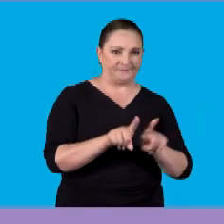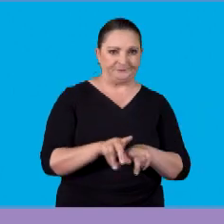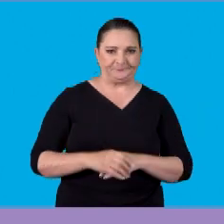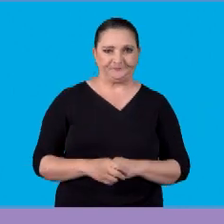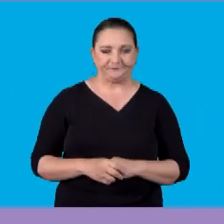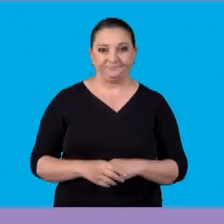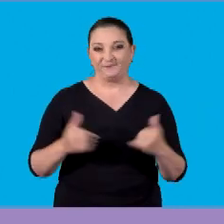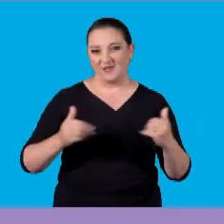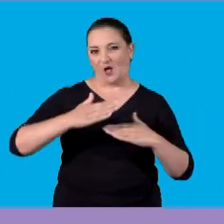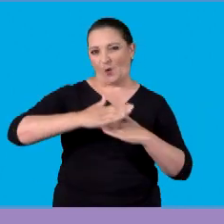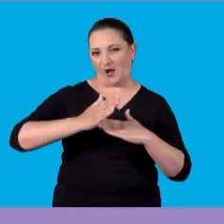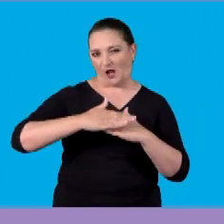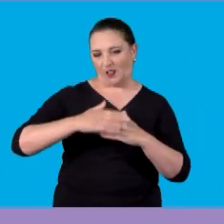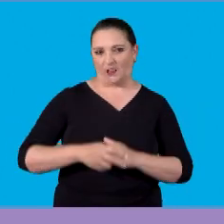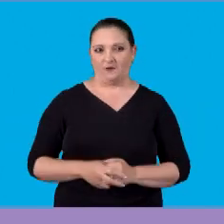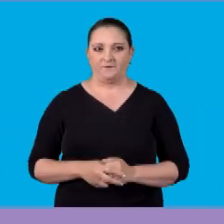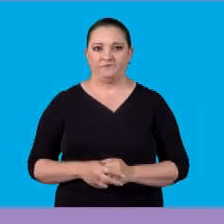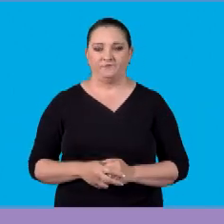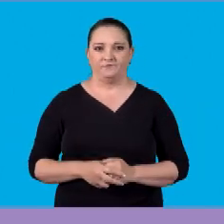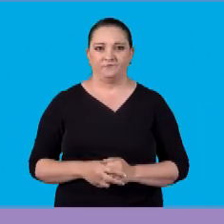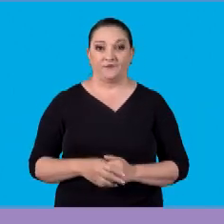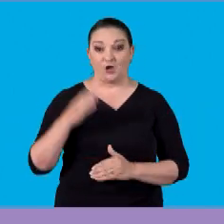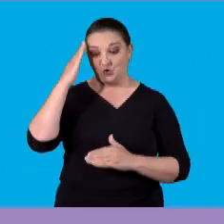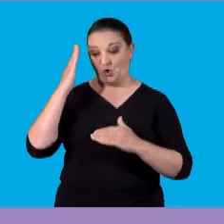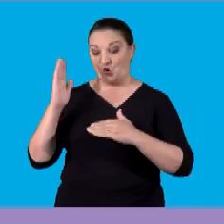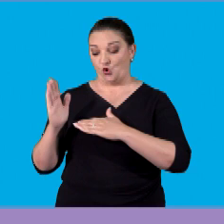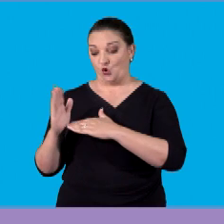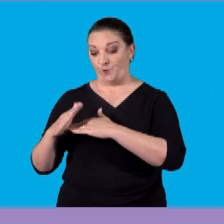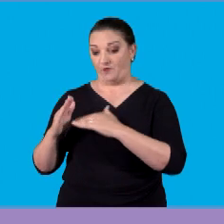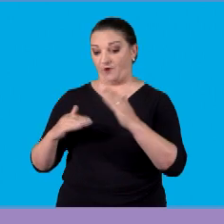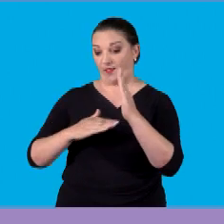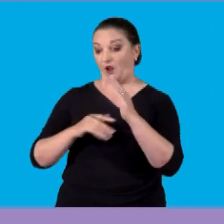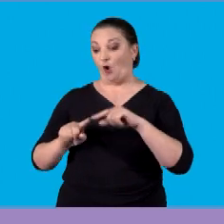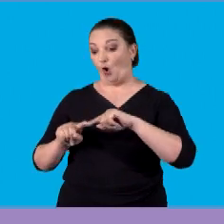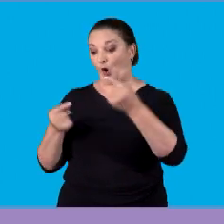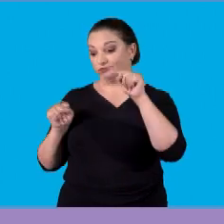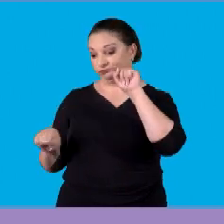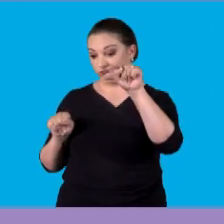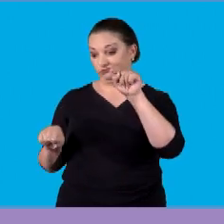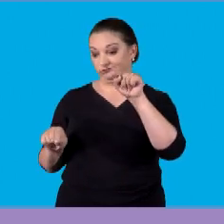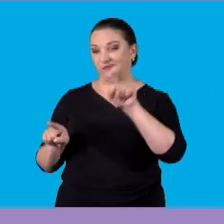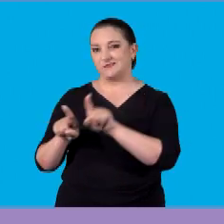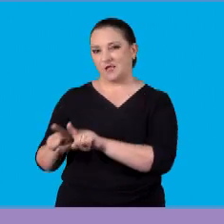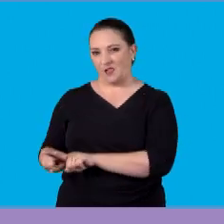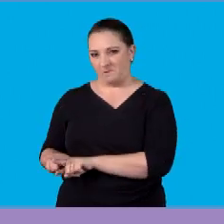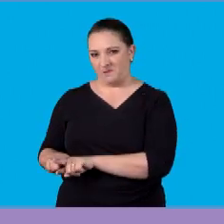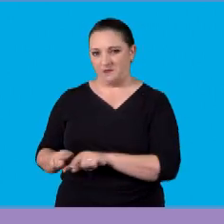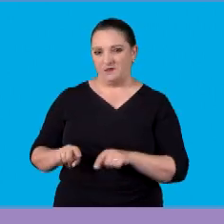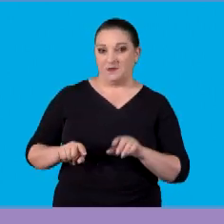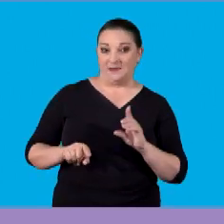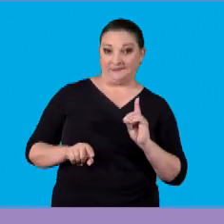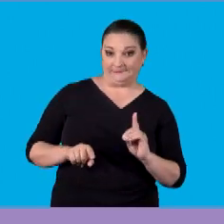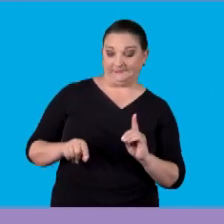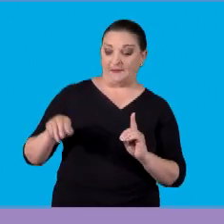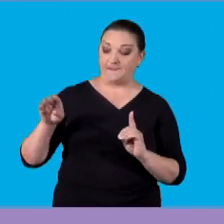sides. What about the angles? Now with a parallelogram, we know that the opposite angles are equal. So angle D and